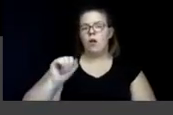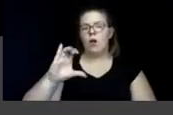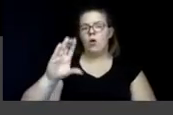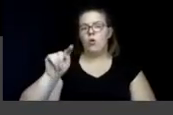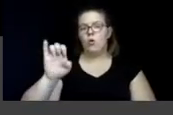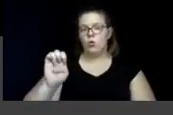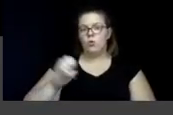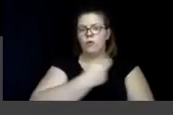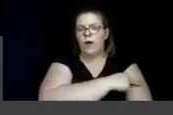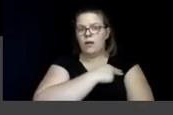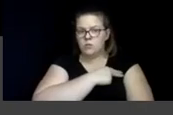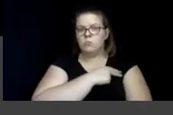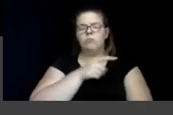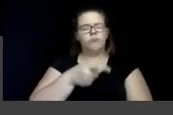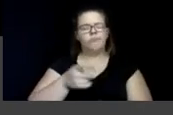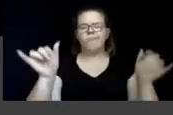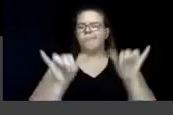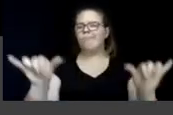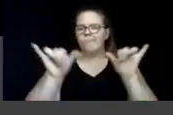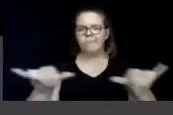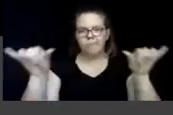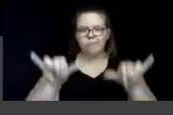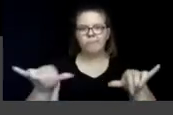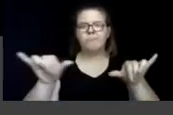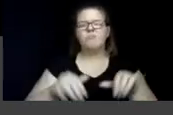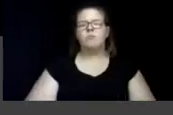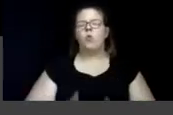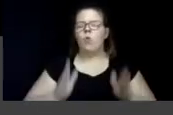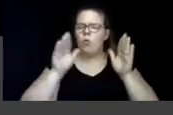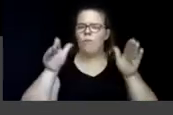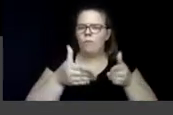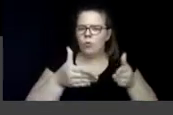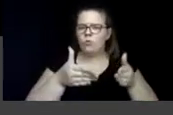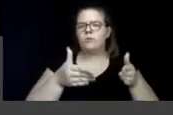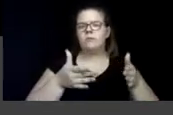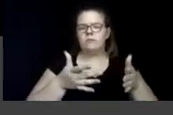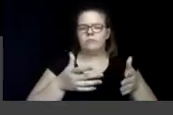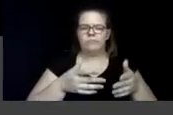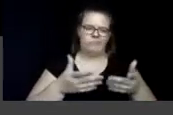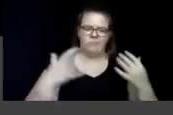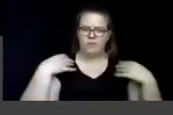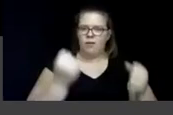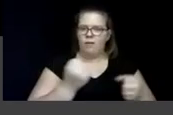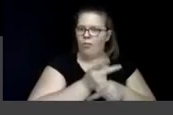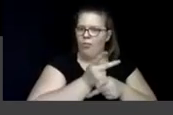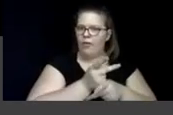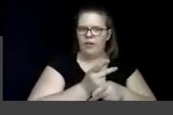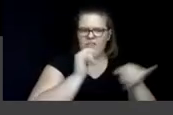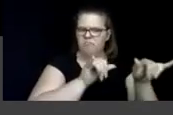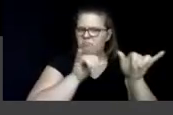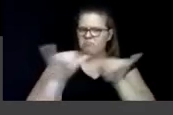was running exactly the same. The focus there remained on healthcare, just like it does any other